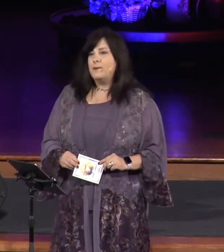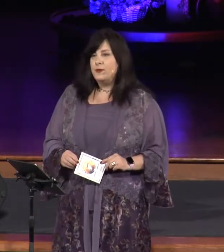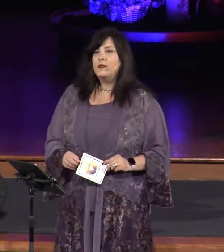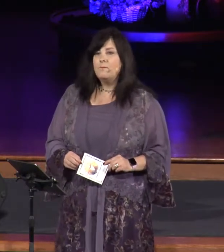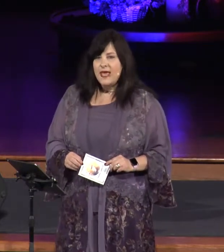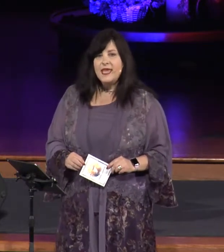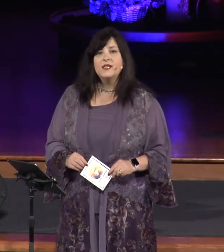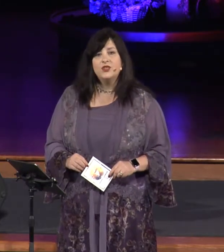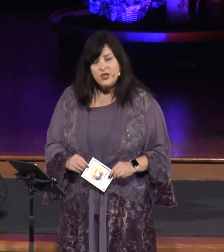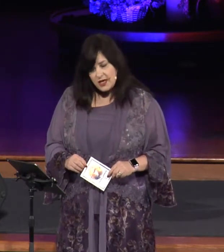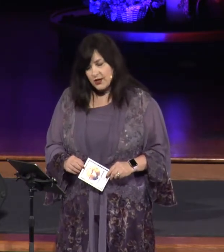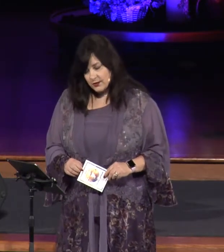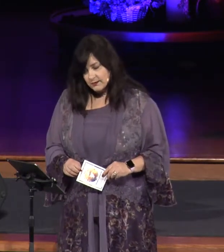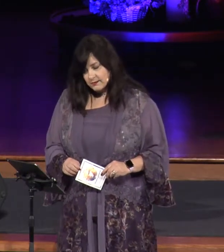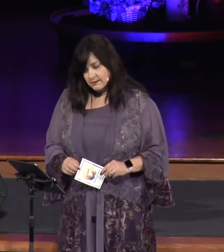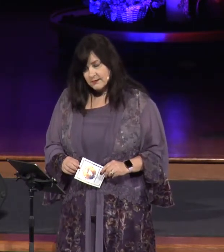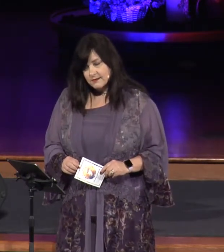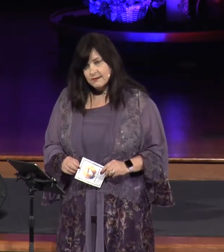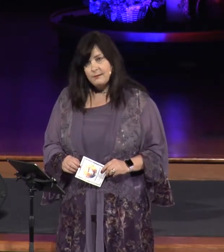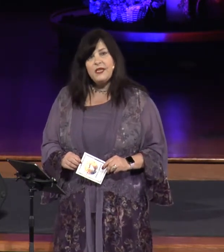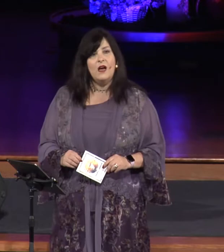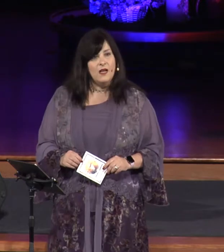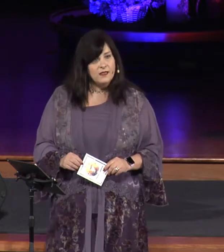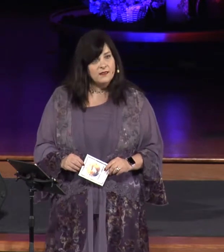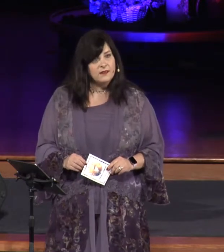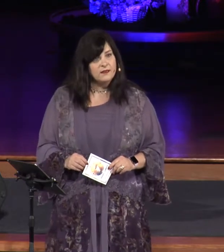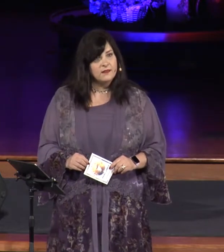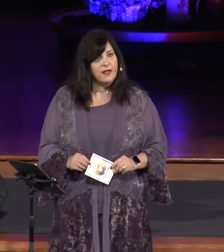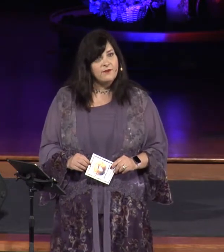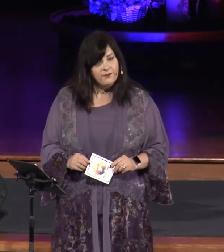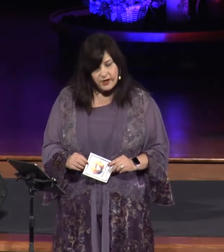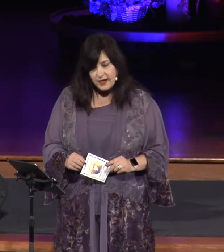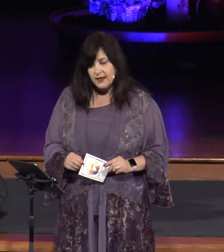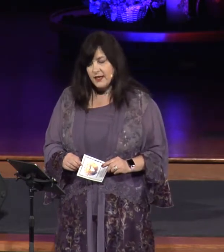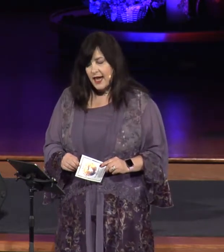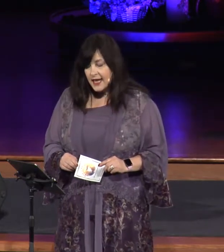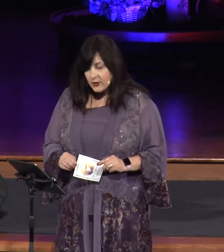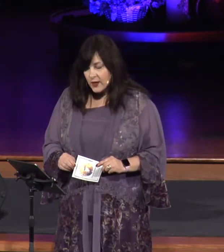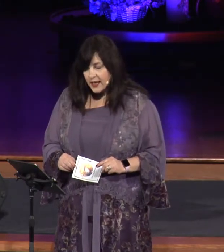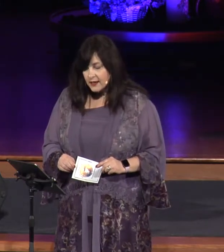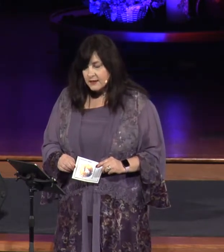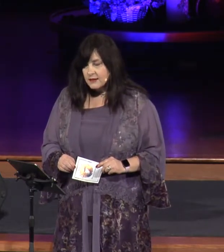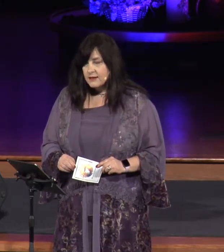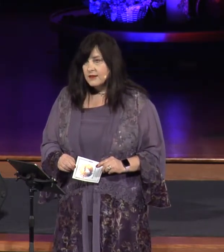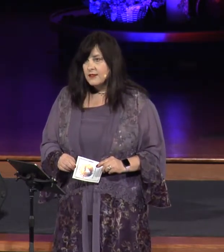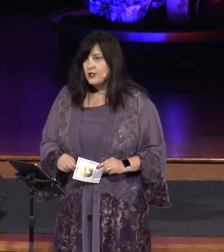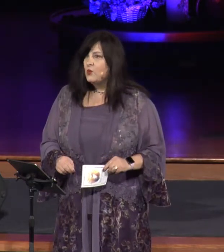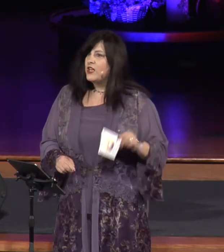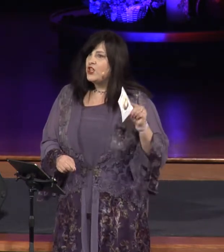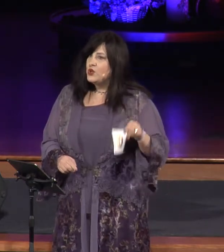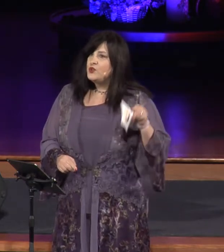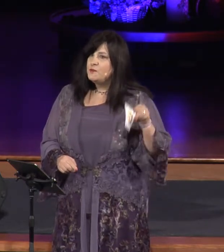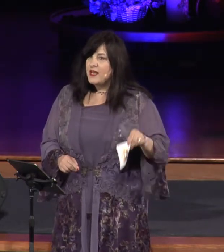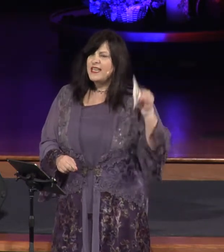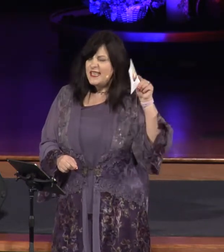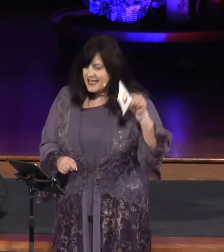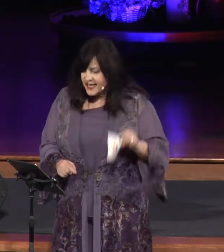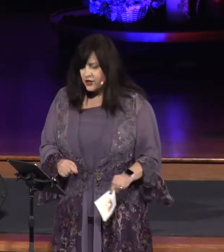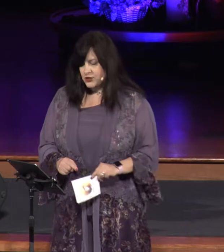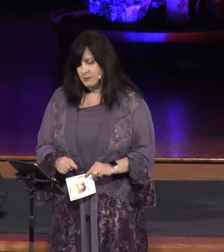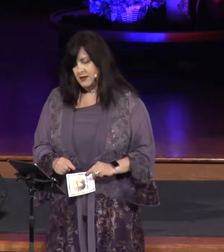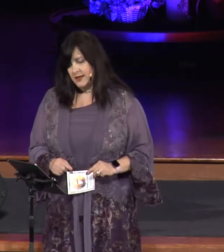frank, people may cheat you. Be honest and frank anyway. What you